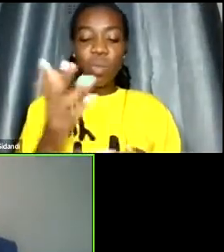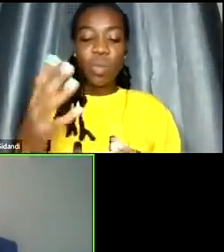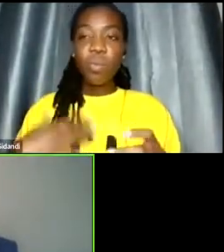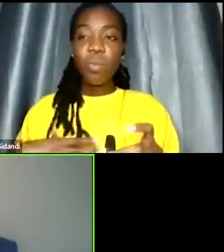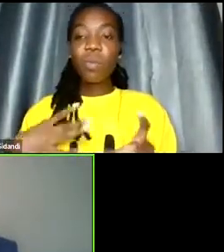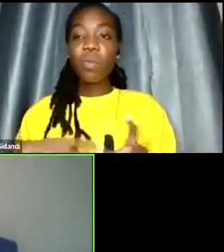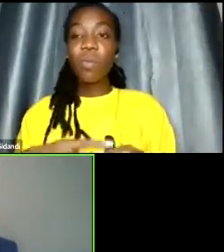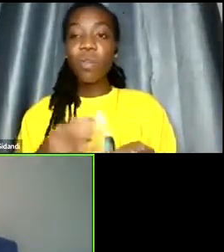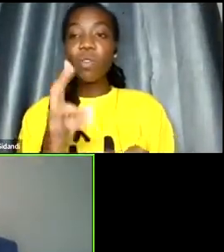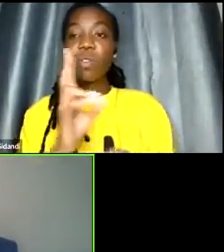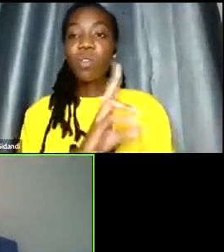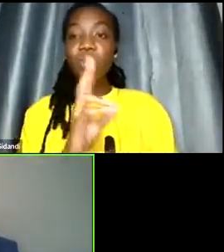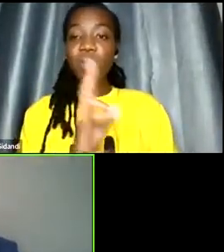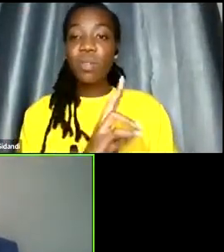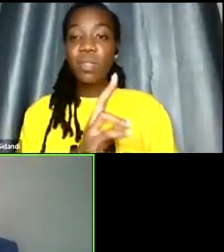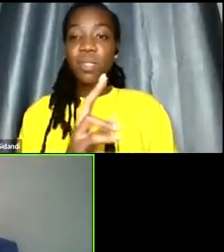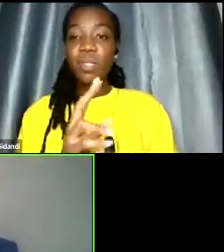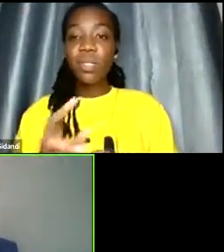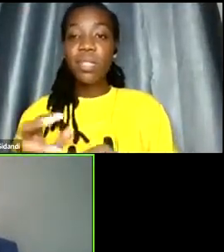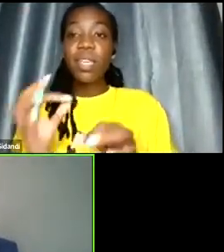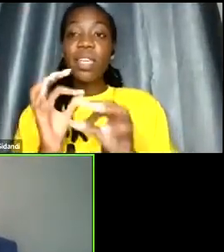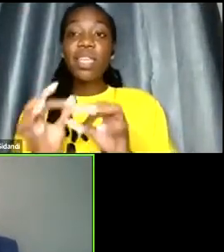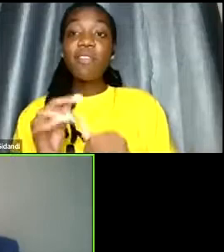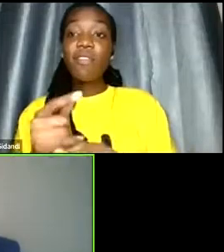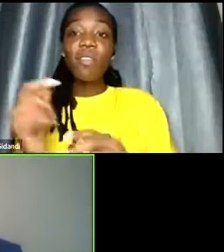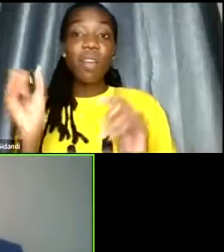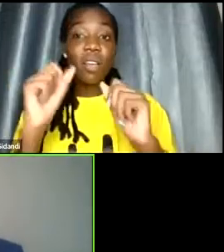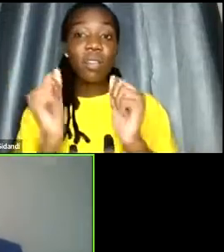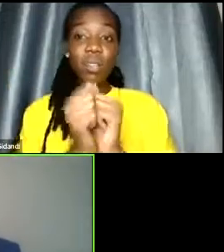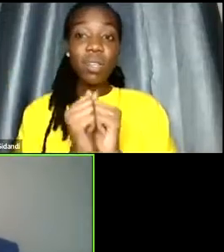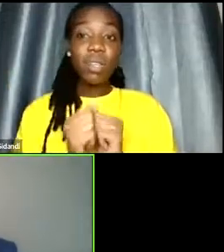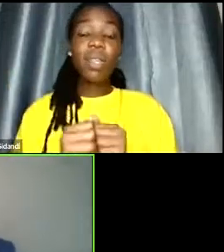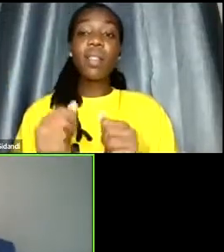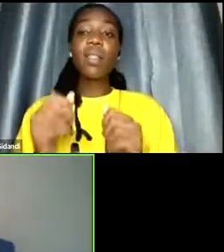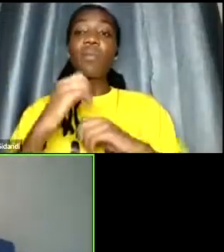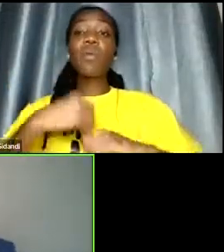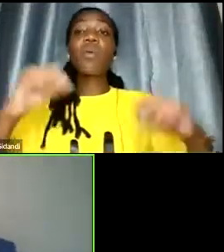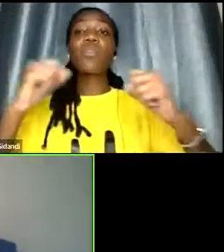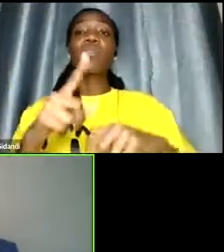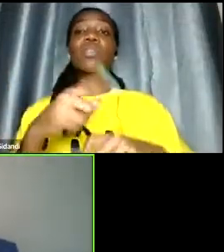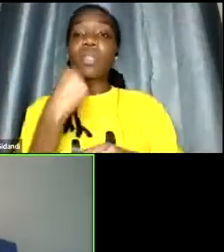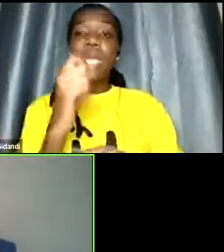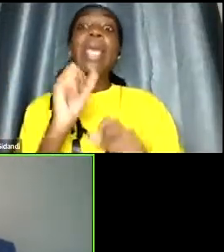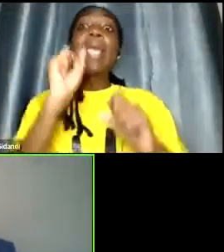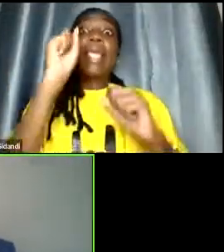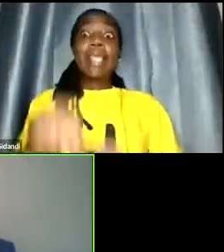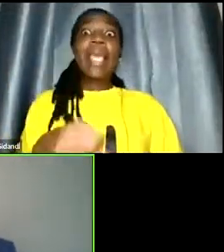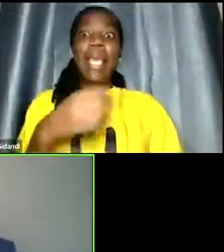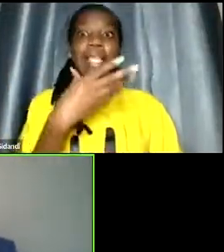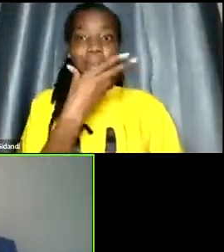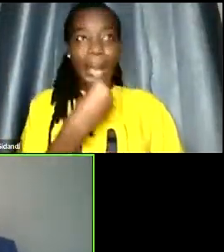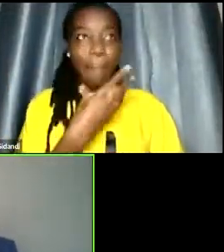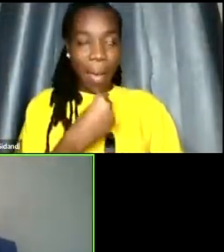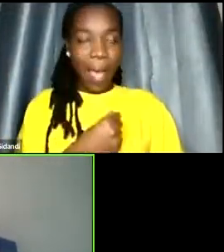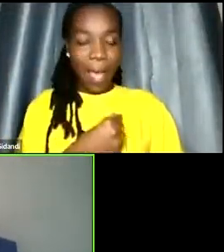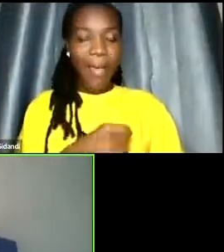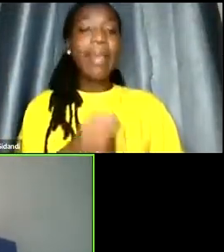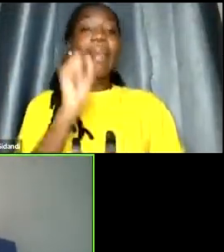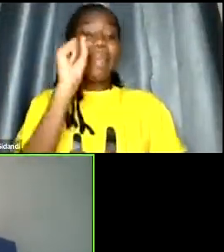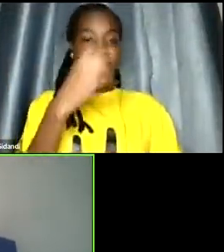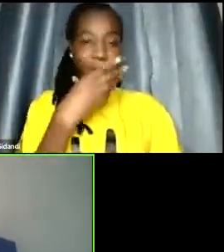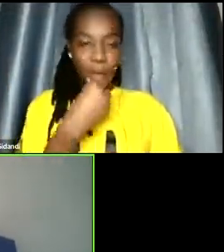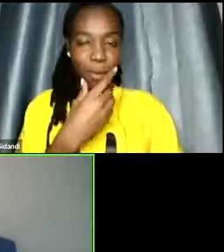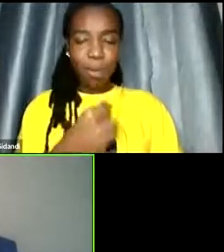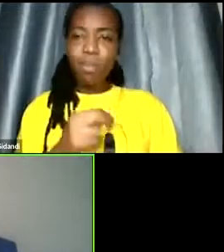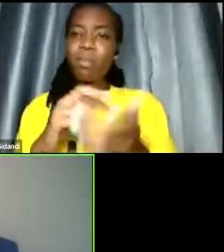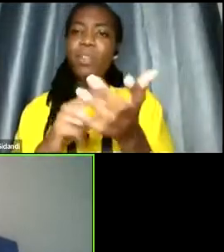I think if you keep agreeing with your boss all the time, you say, Ndio Baba, Ndio Baba. You're going to create a culture